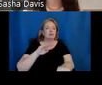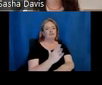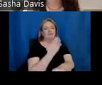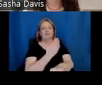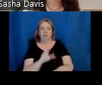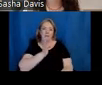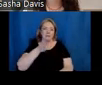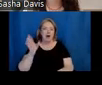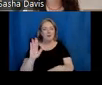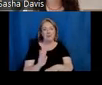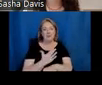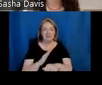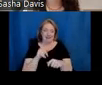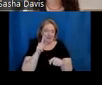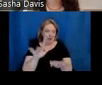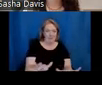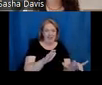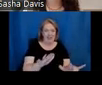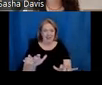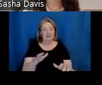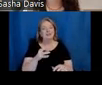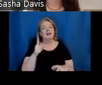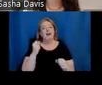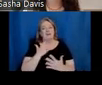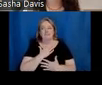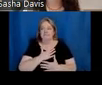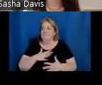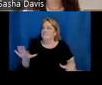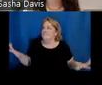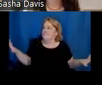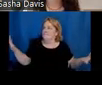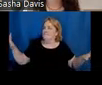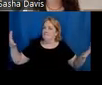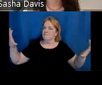played live on the piano while you take in the walls lined with theater